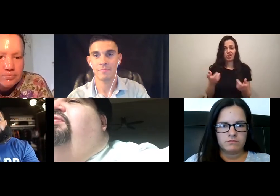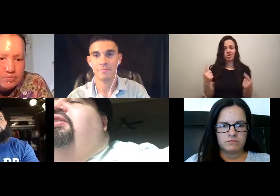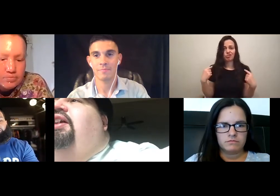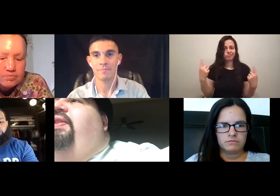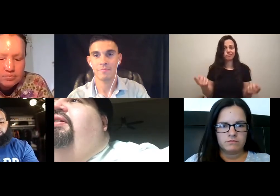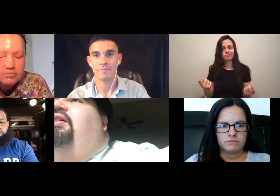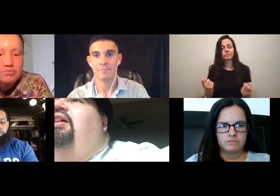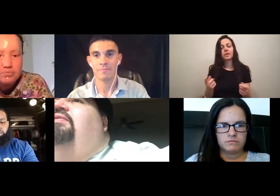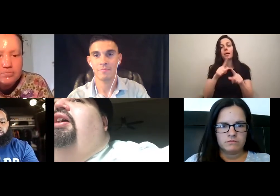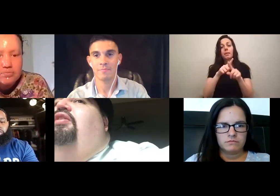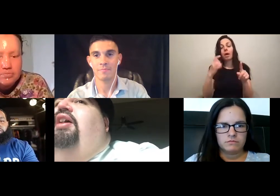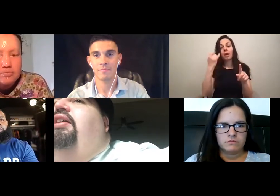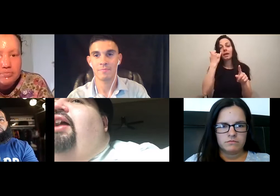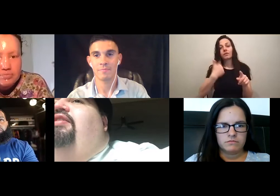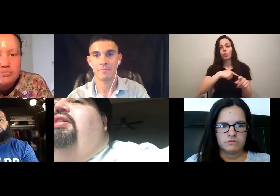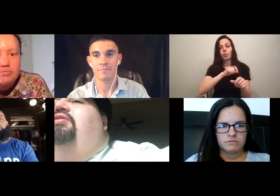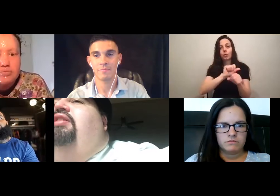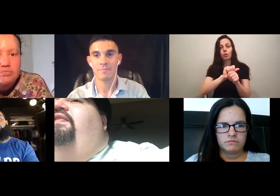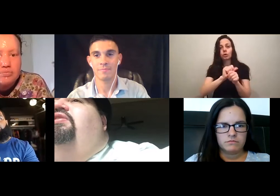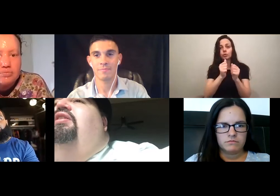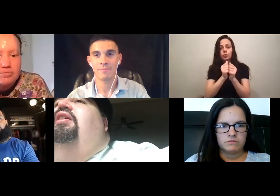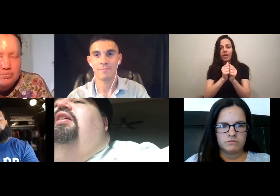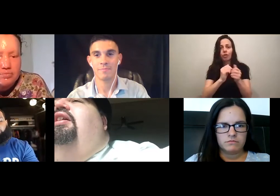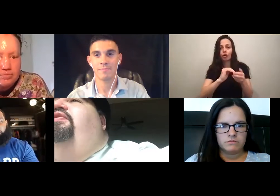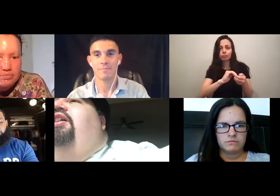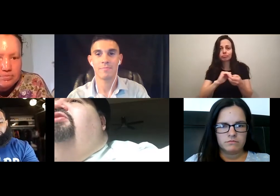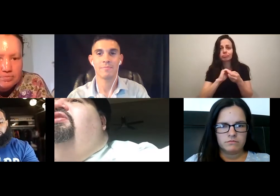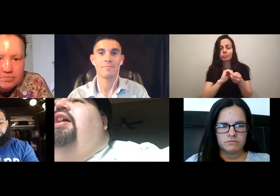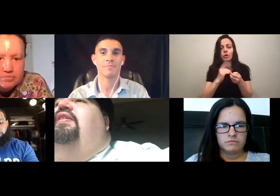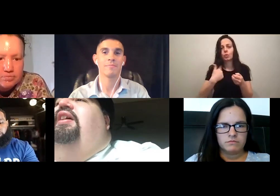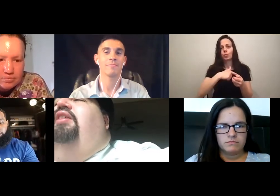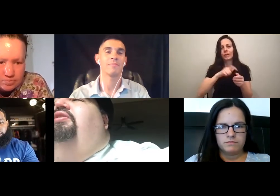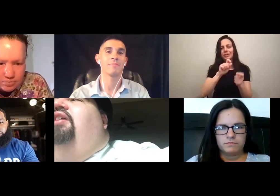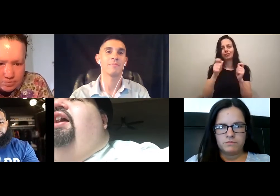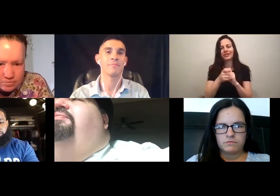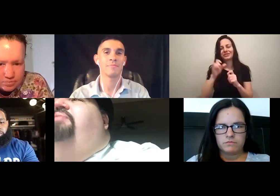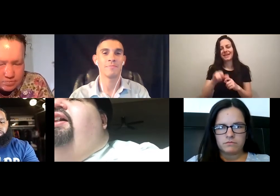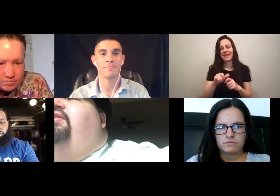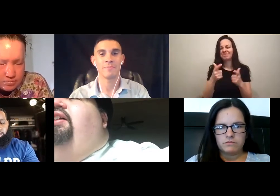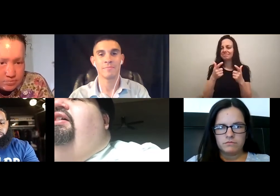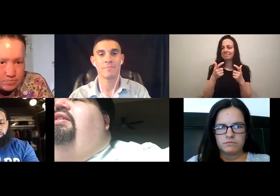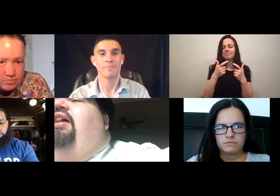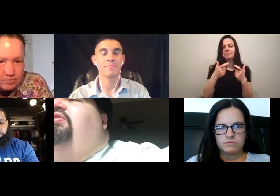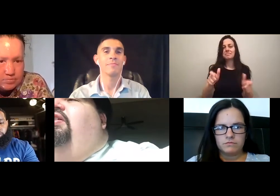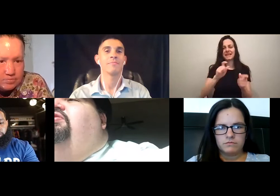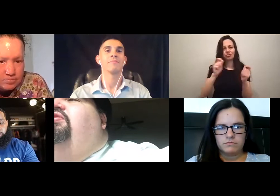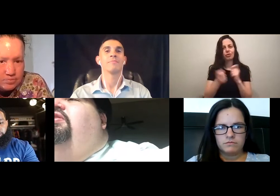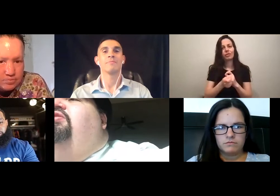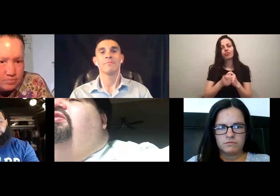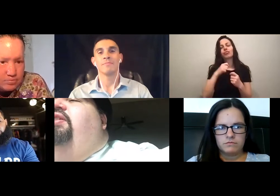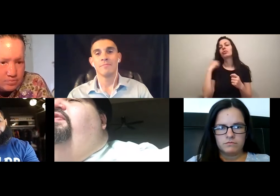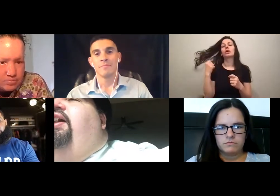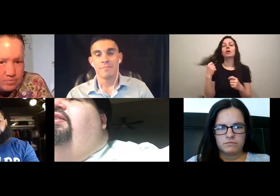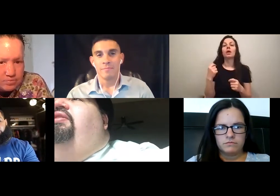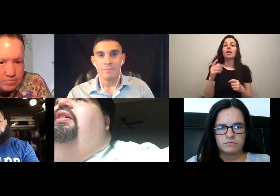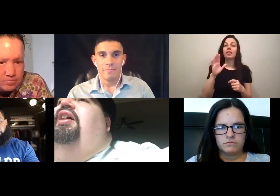if we work together, we can create a seismic shift. If we understand that the underlying biases and structural